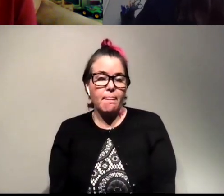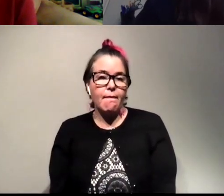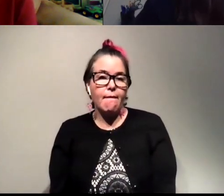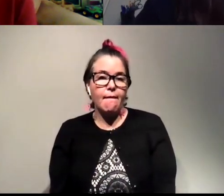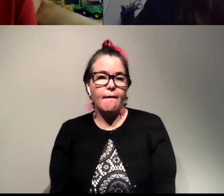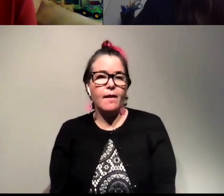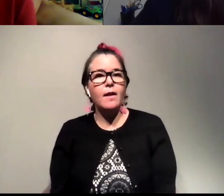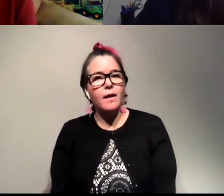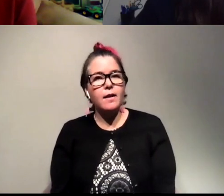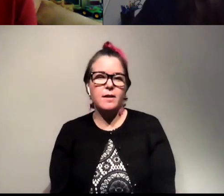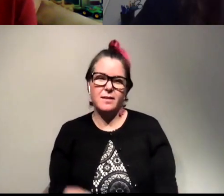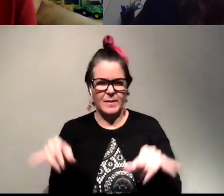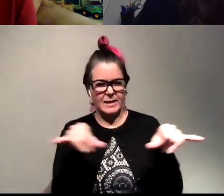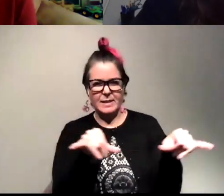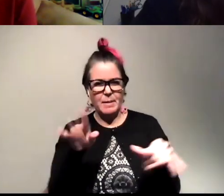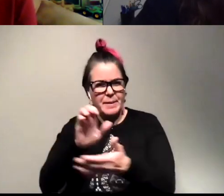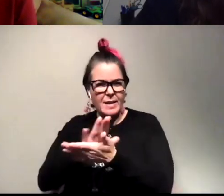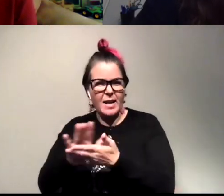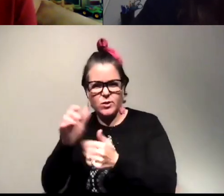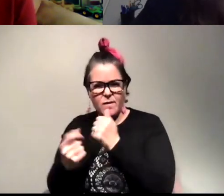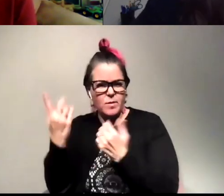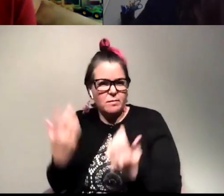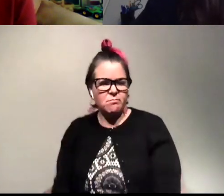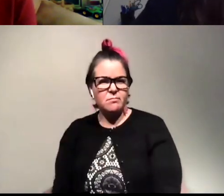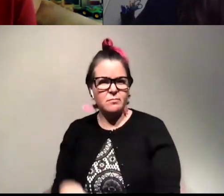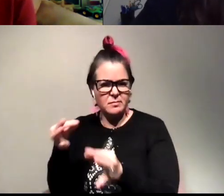Yeah, I think sort of similar. Be nice to everybody.